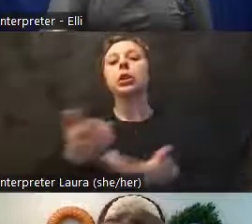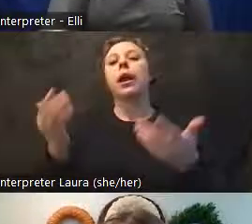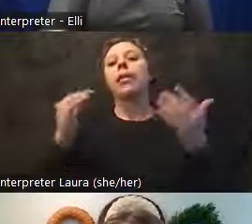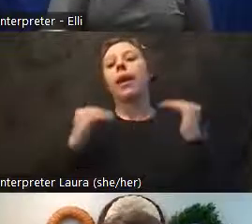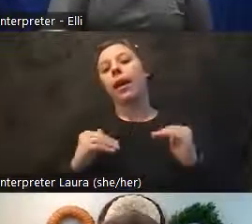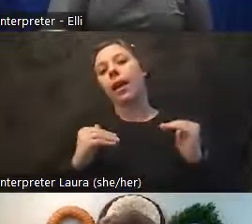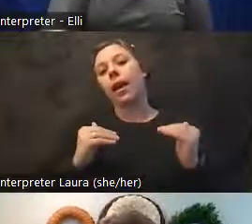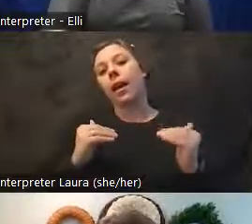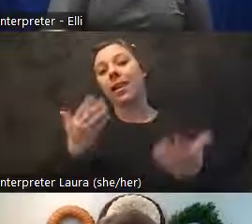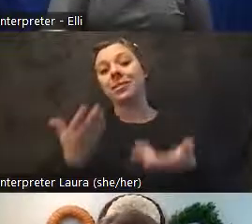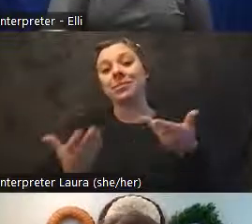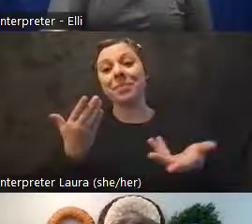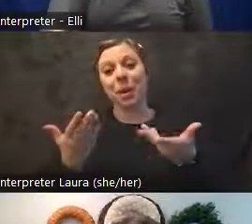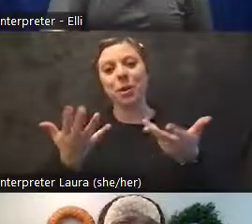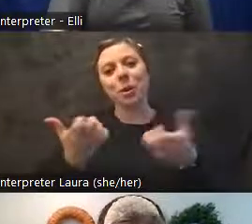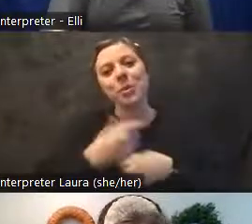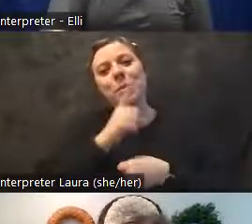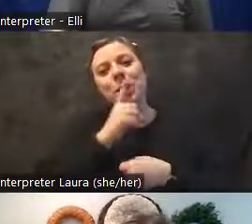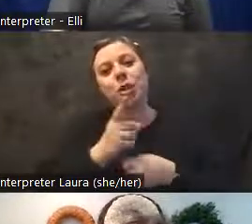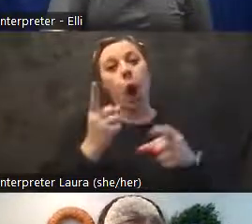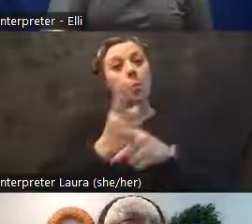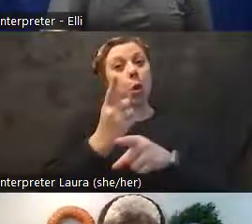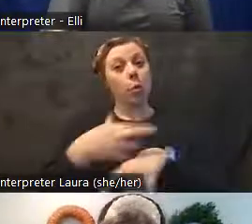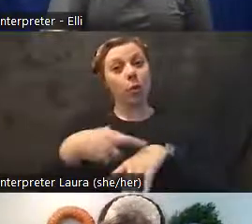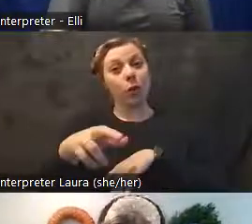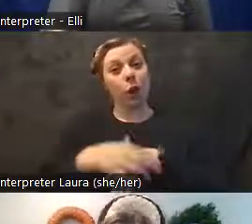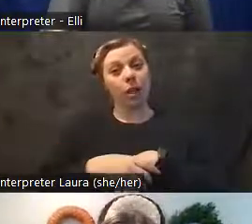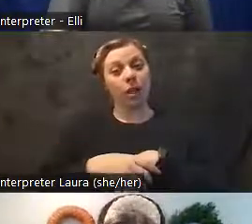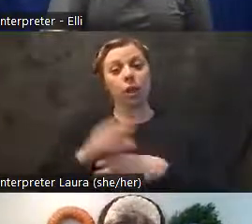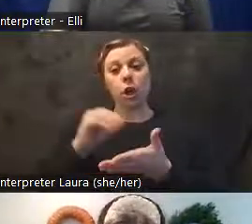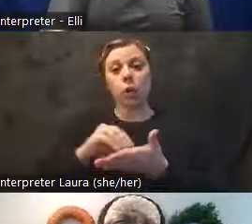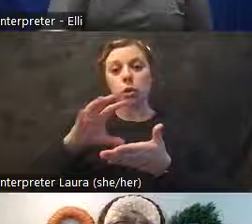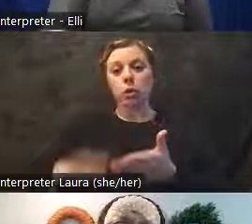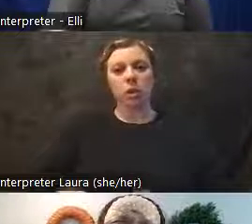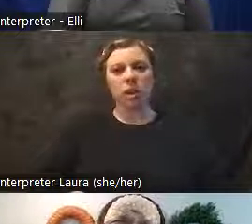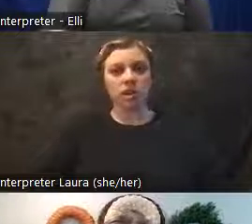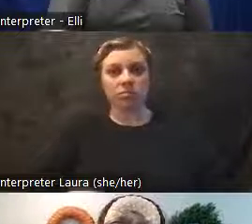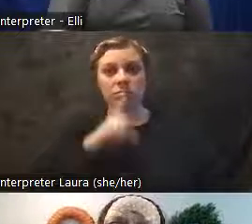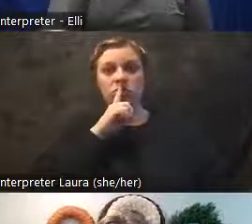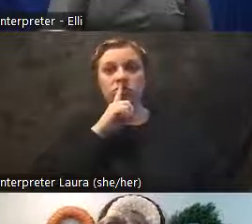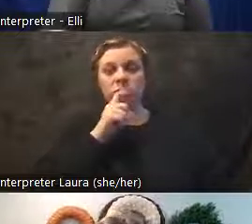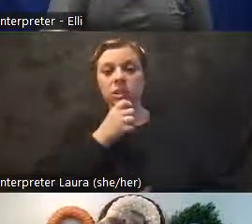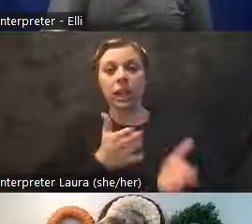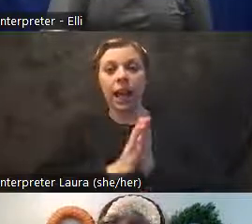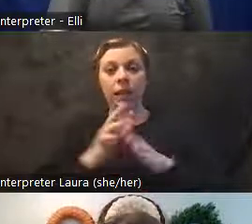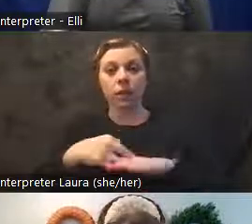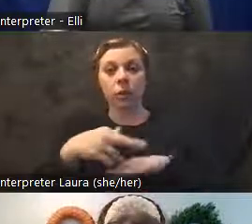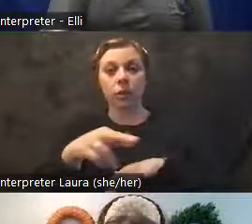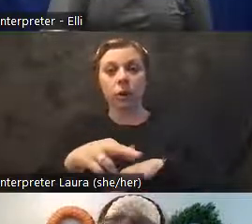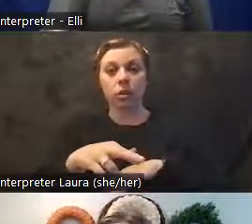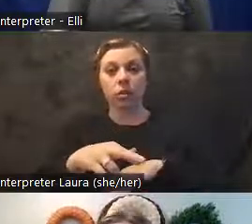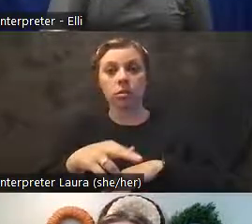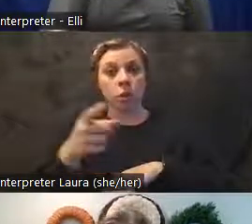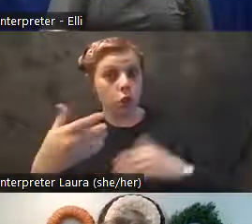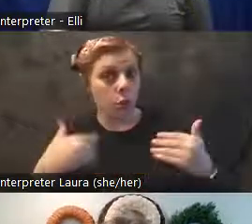thinking about making appropriate referrals. So if a student has not asked for a referral, is there a reason you're giving it?